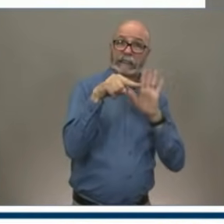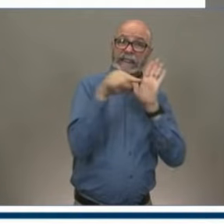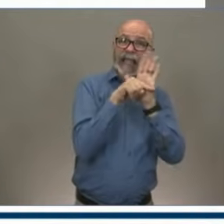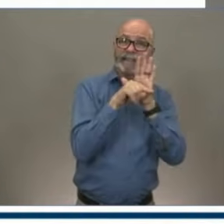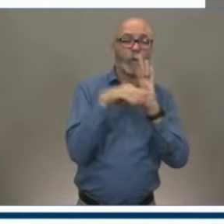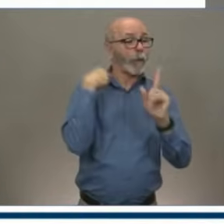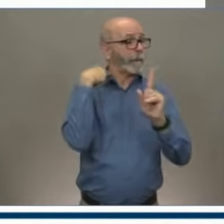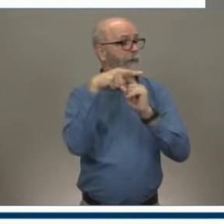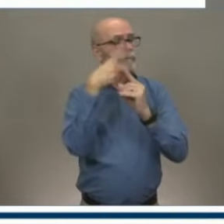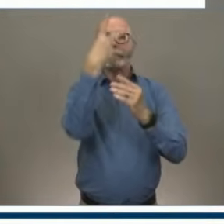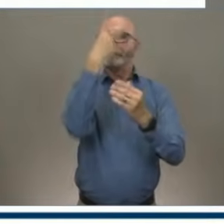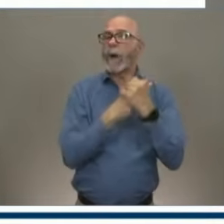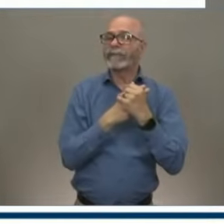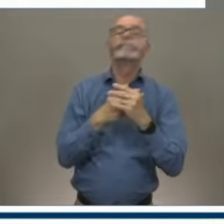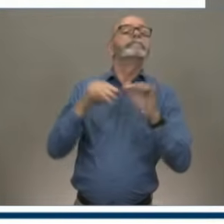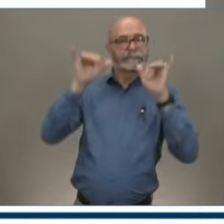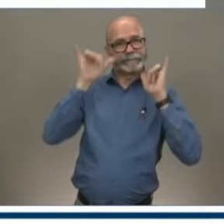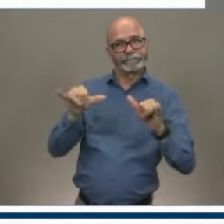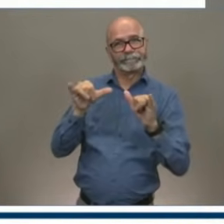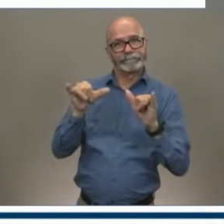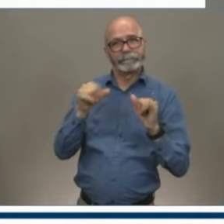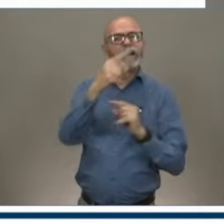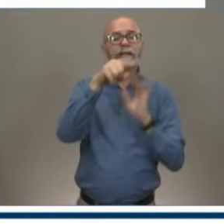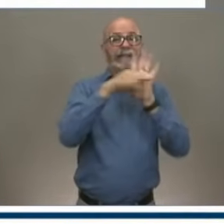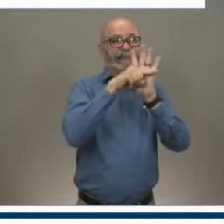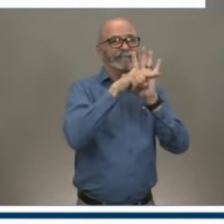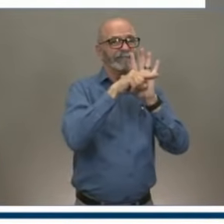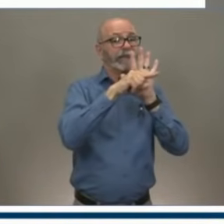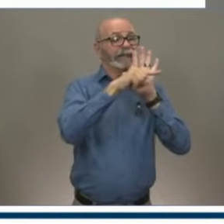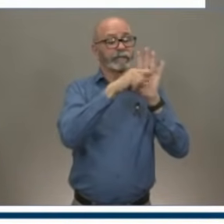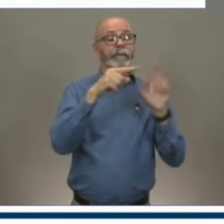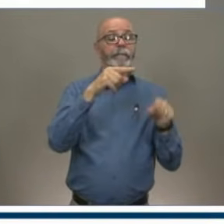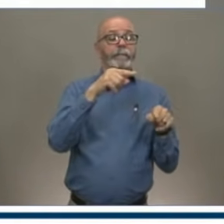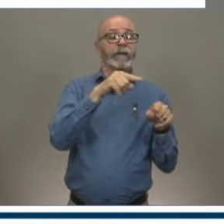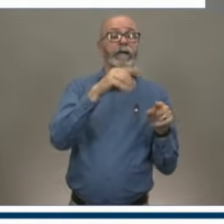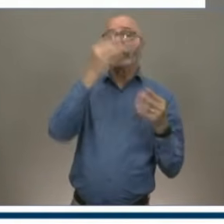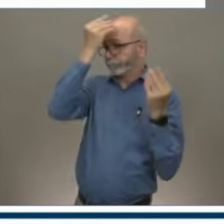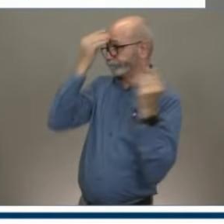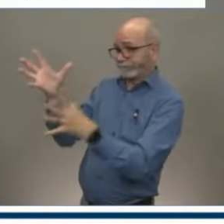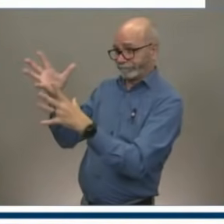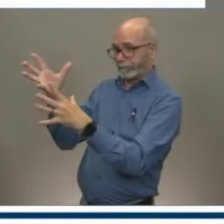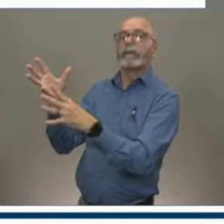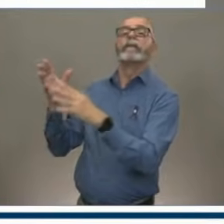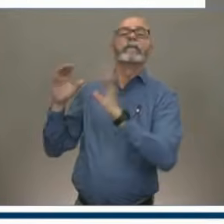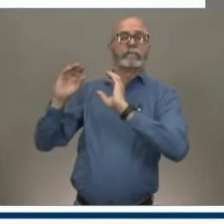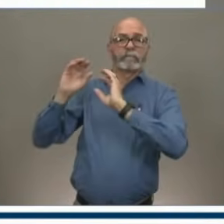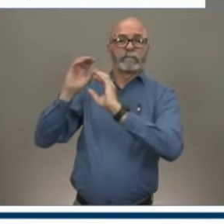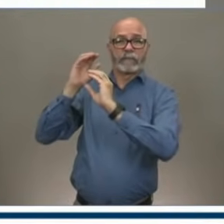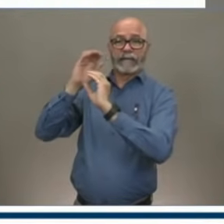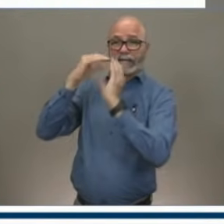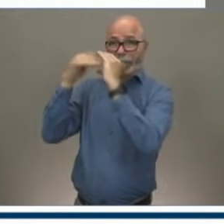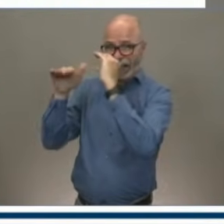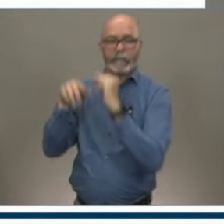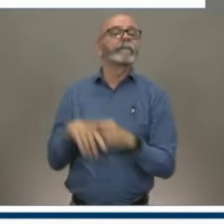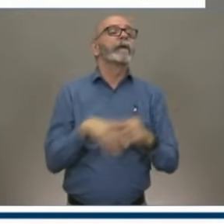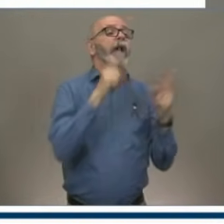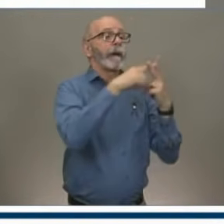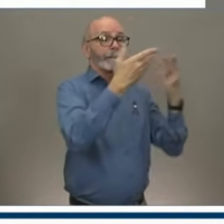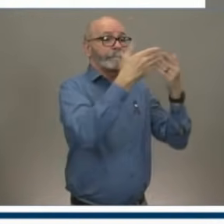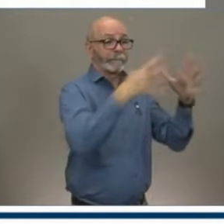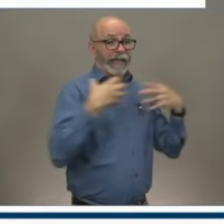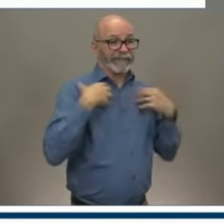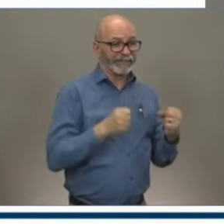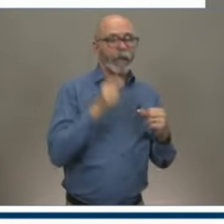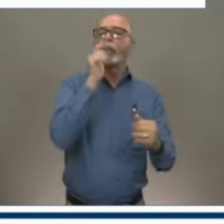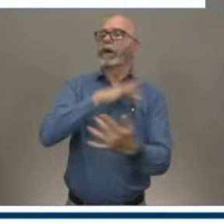you will be contacted directly by public health. I also want to remind everybody that travel in and out of